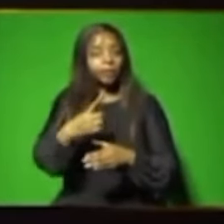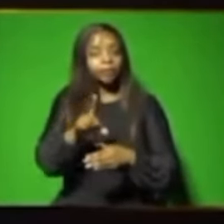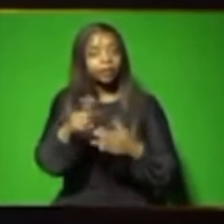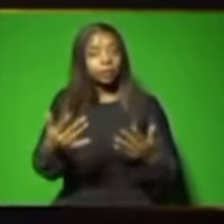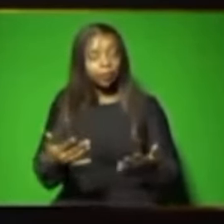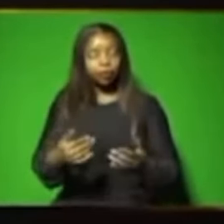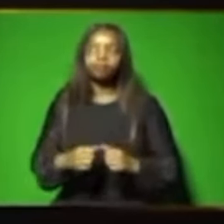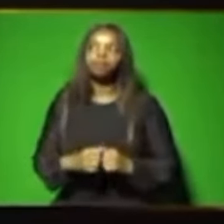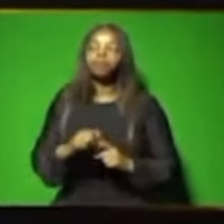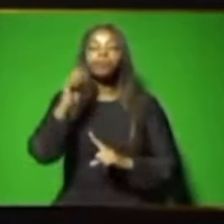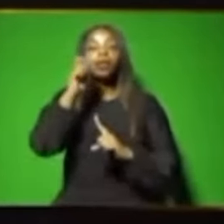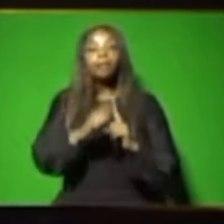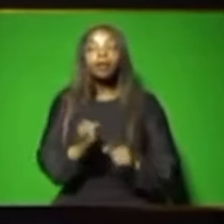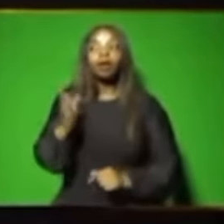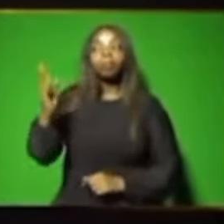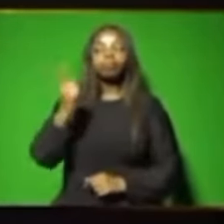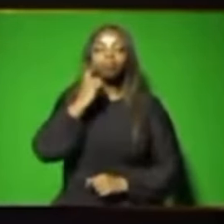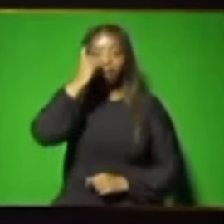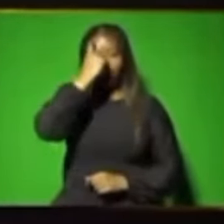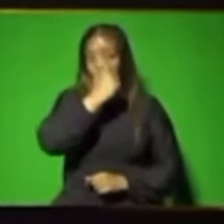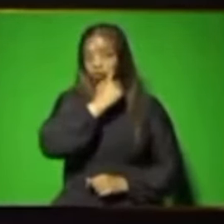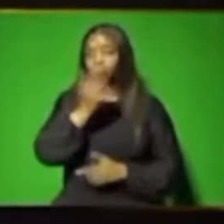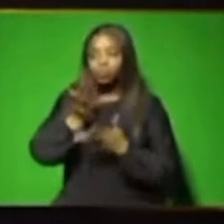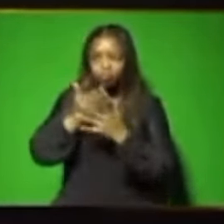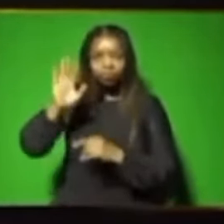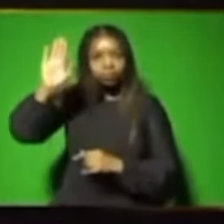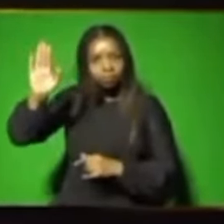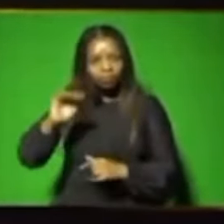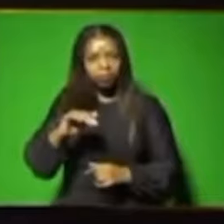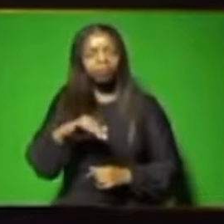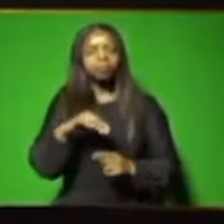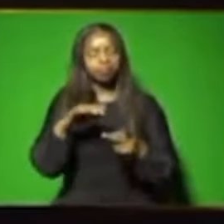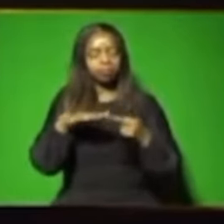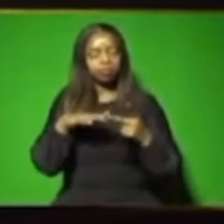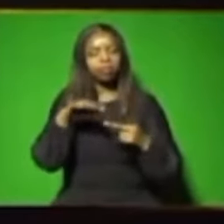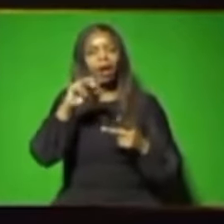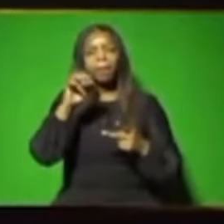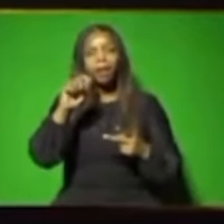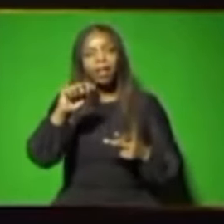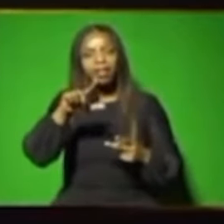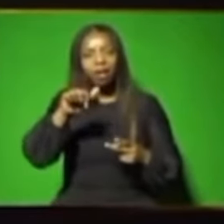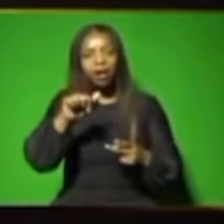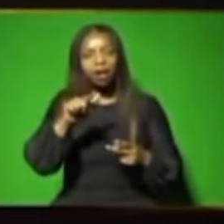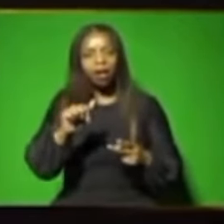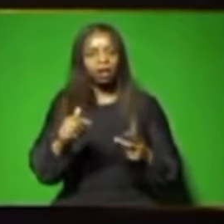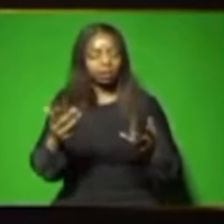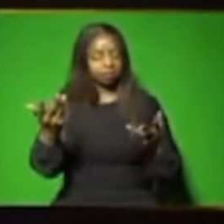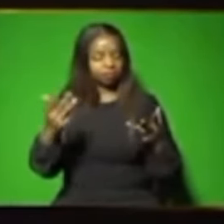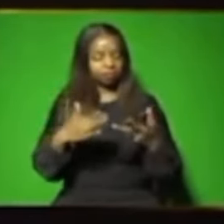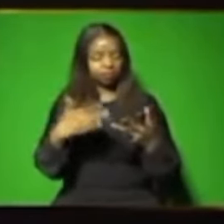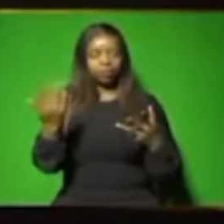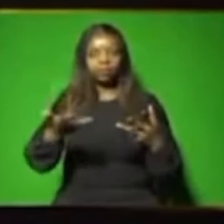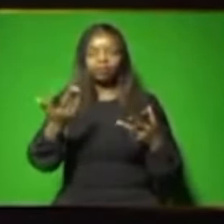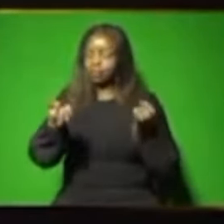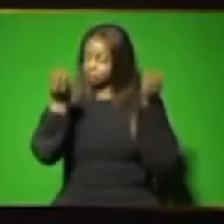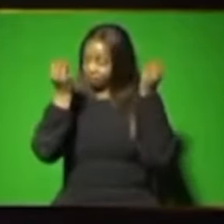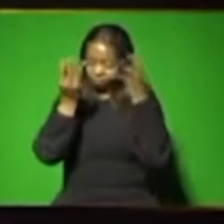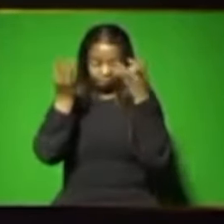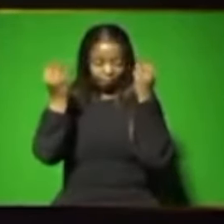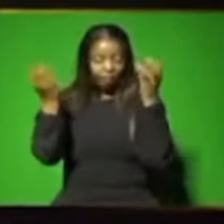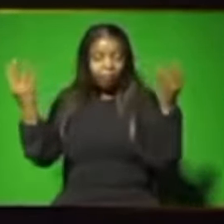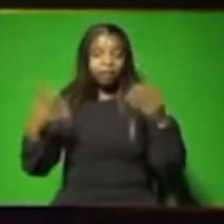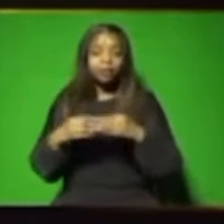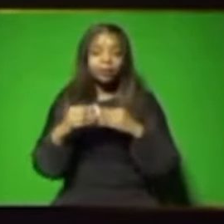Lesotho. I'd like you to speak to people like Director Matlala. I'd like you to speak to many members of